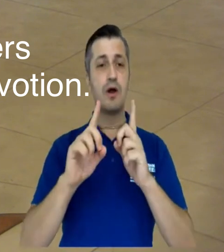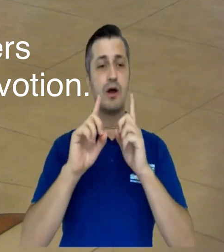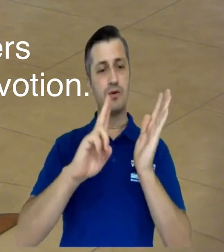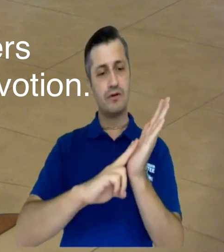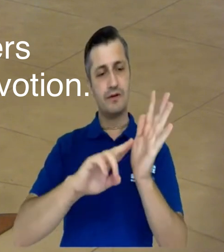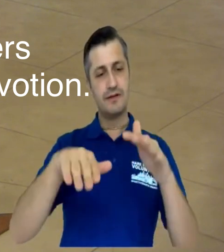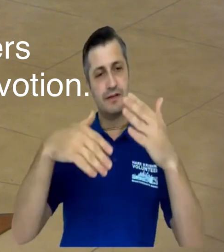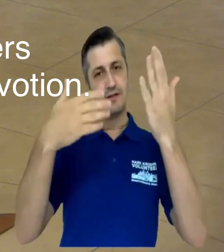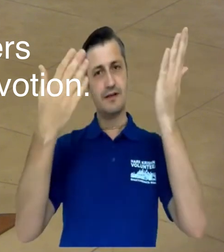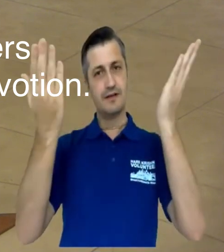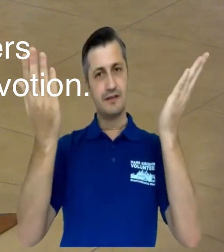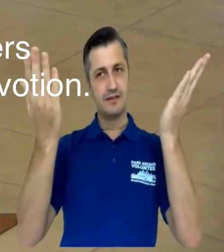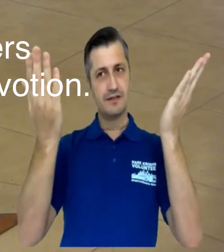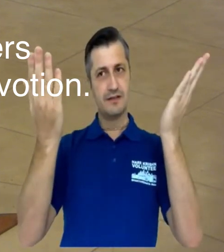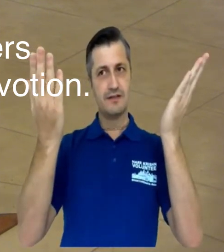Nityananda